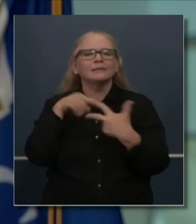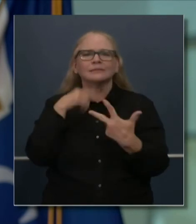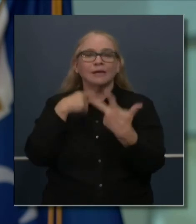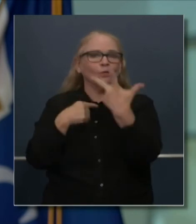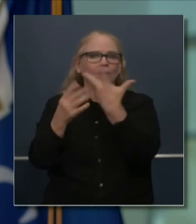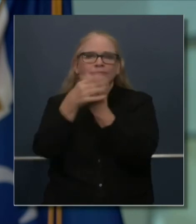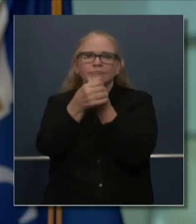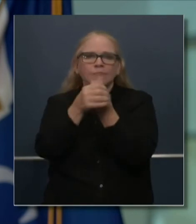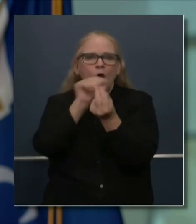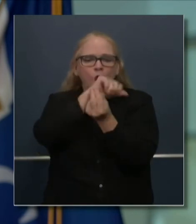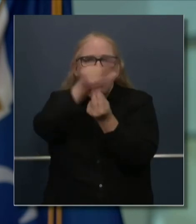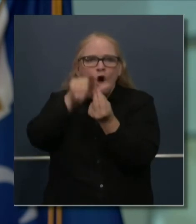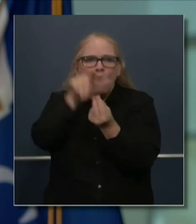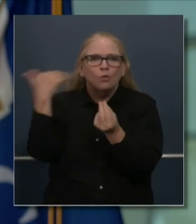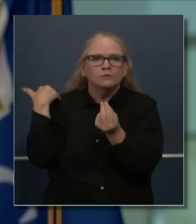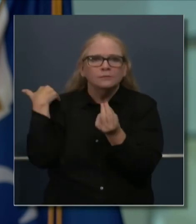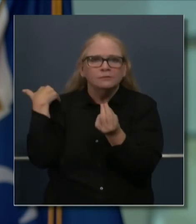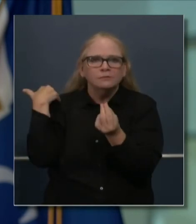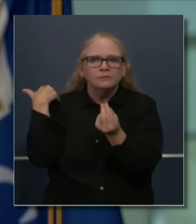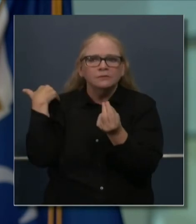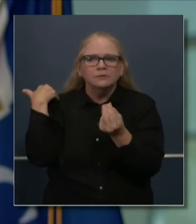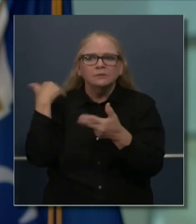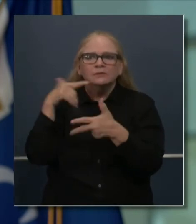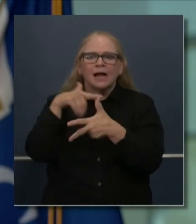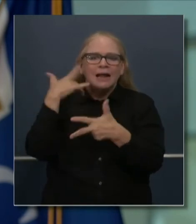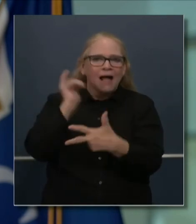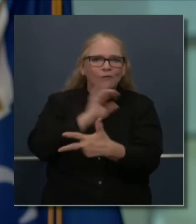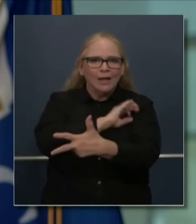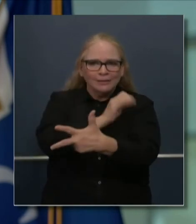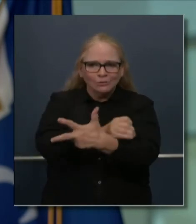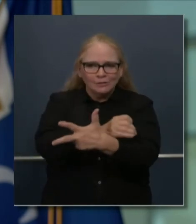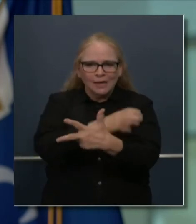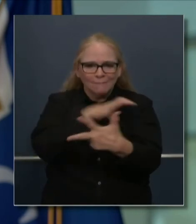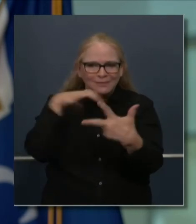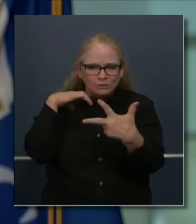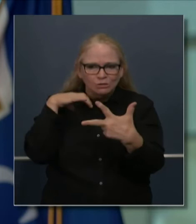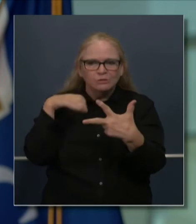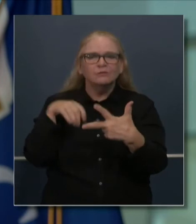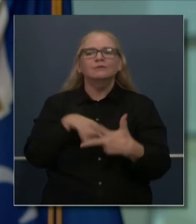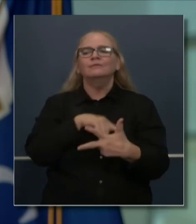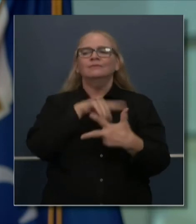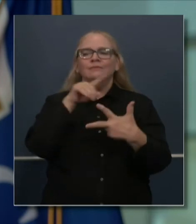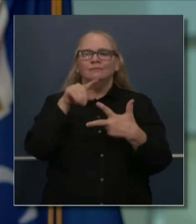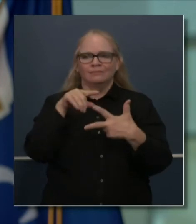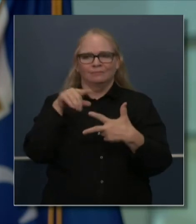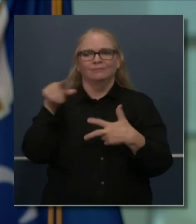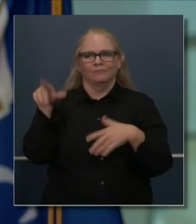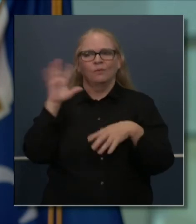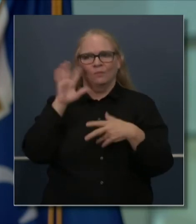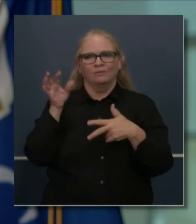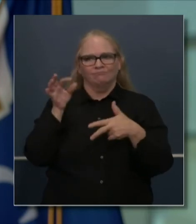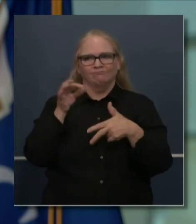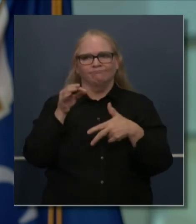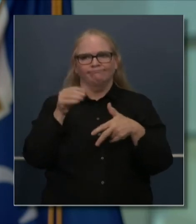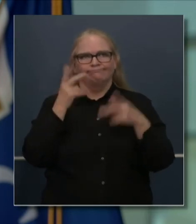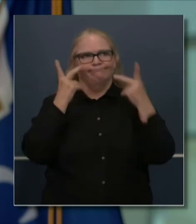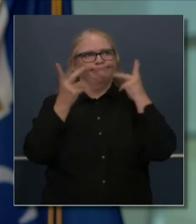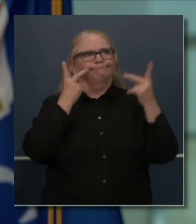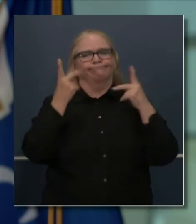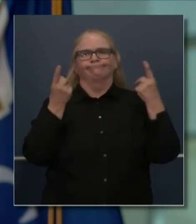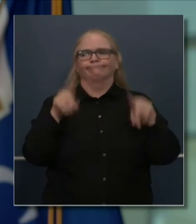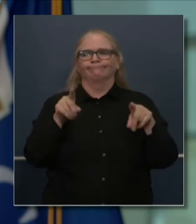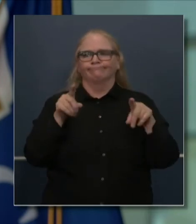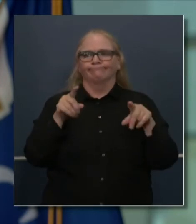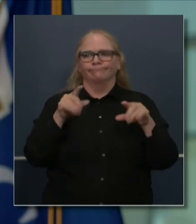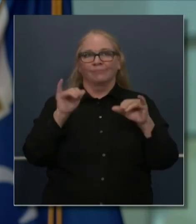of California. The California Energy Commission are forecasting, particularly with extreme weather events and our